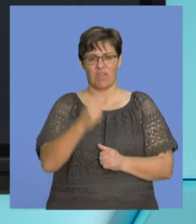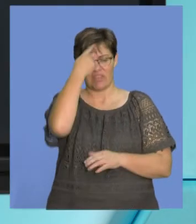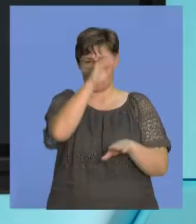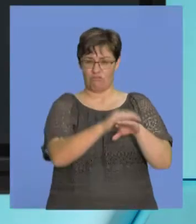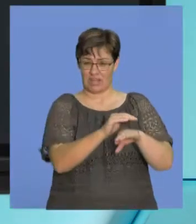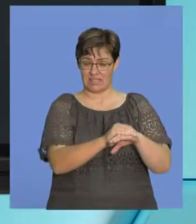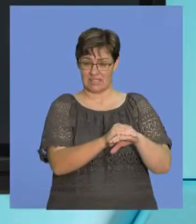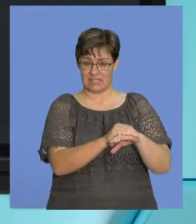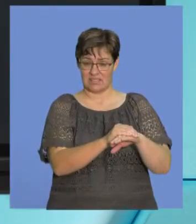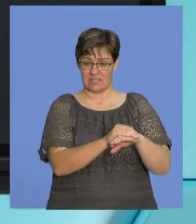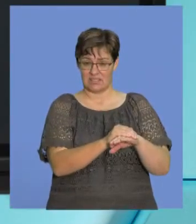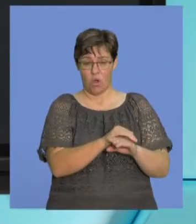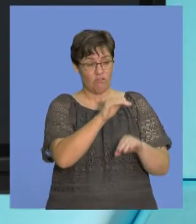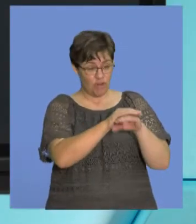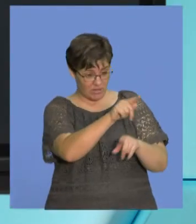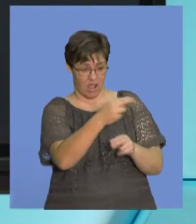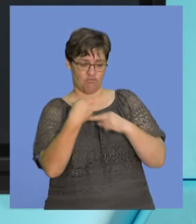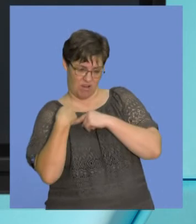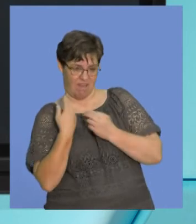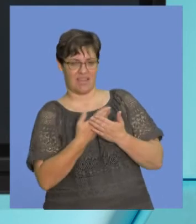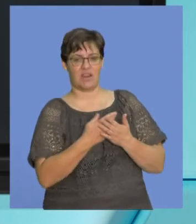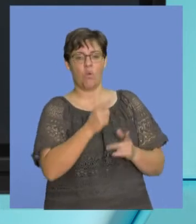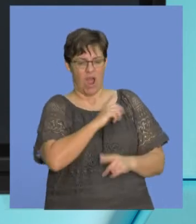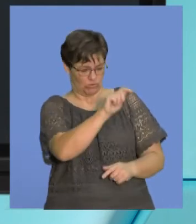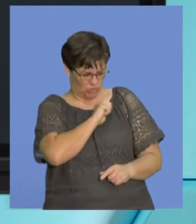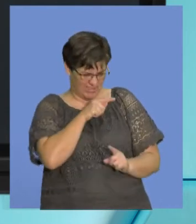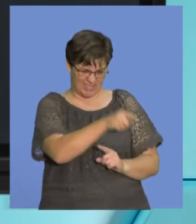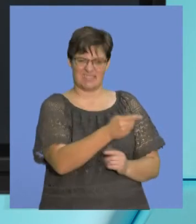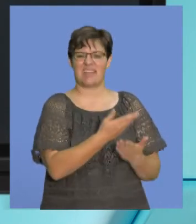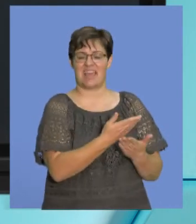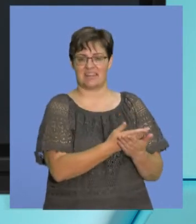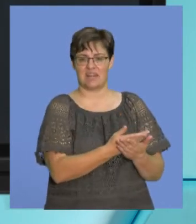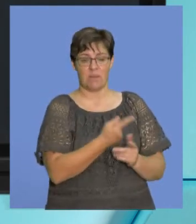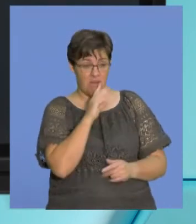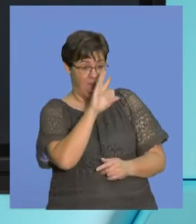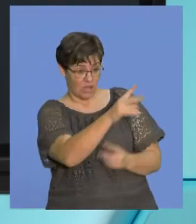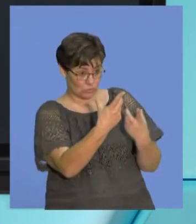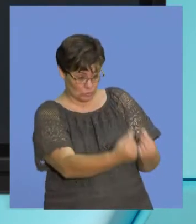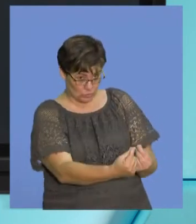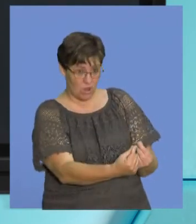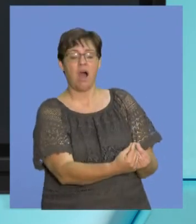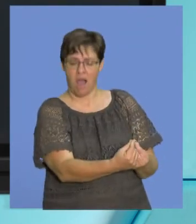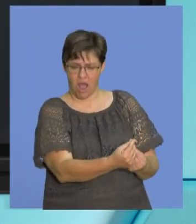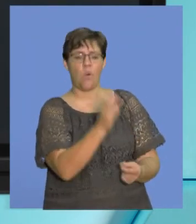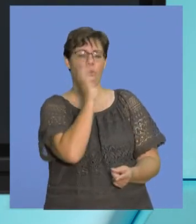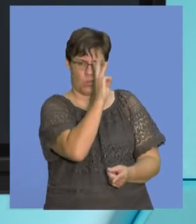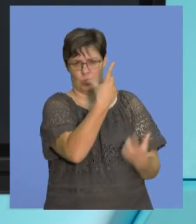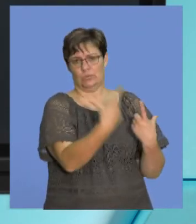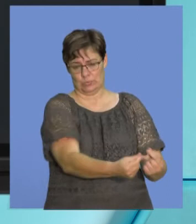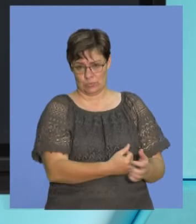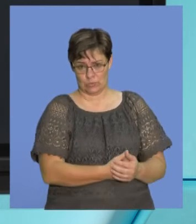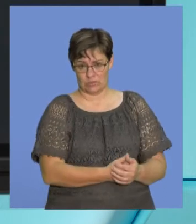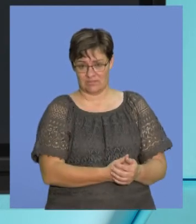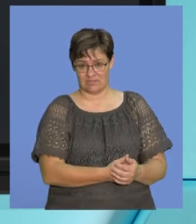think about a friend can be reliable because you know that you can trust that if you ask them to do something, that they would deliver on